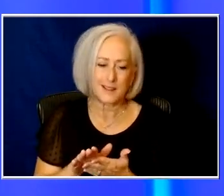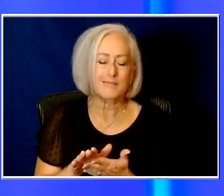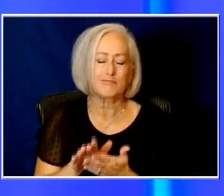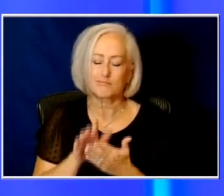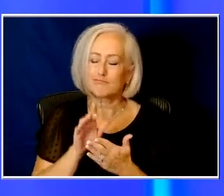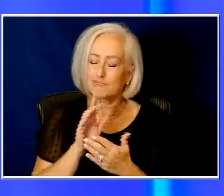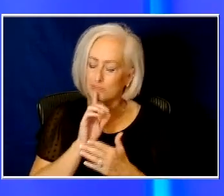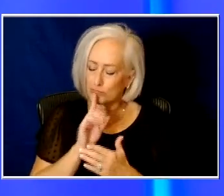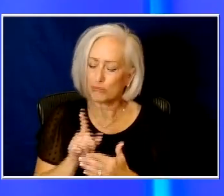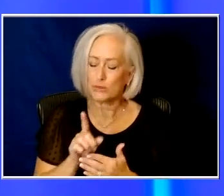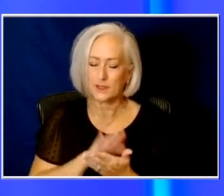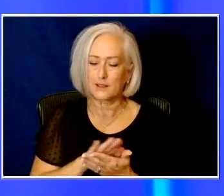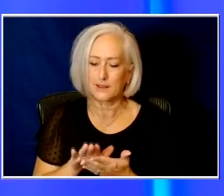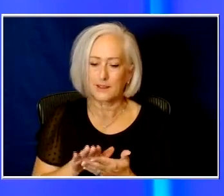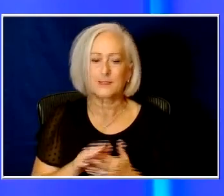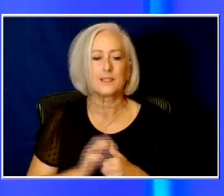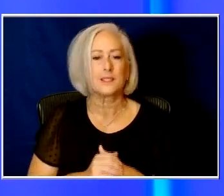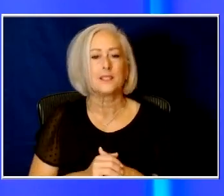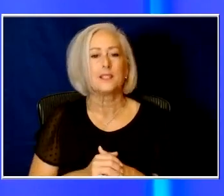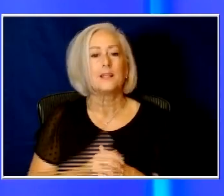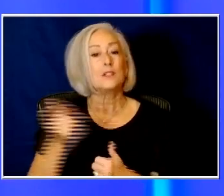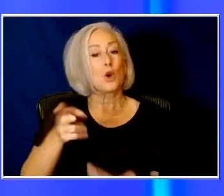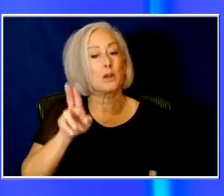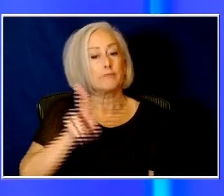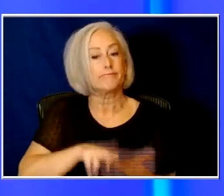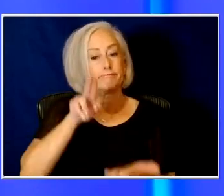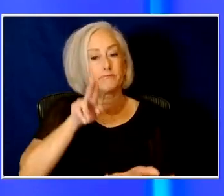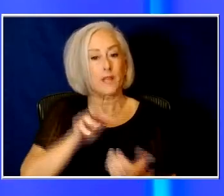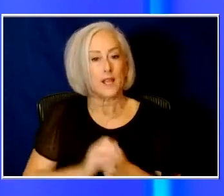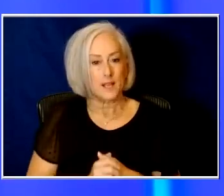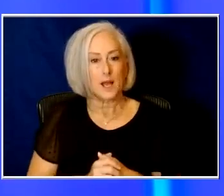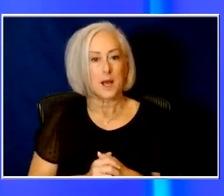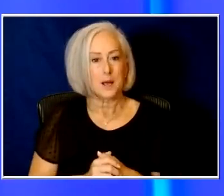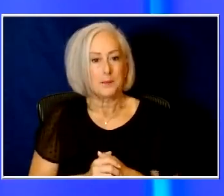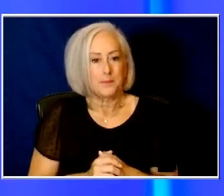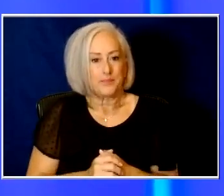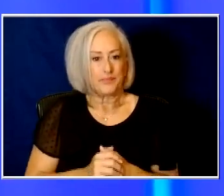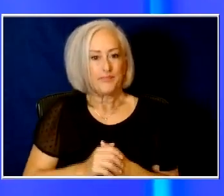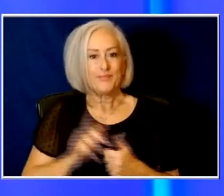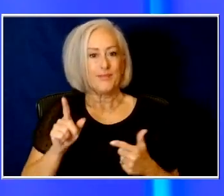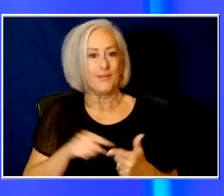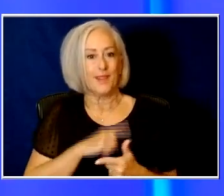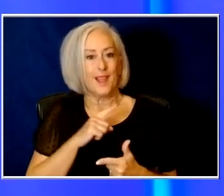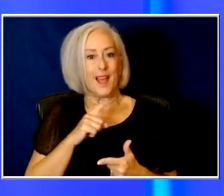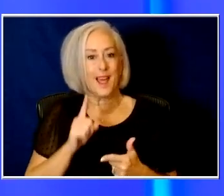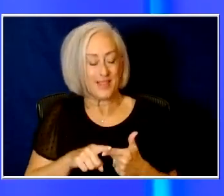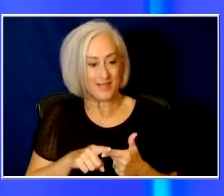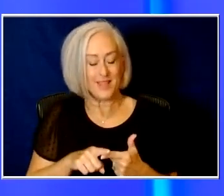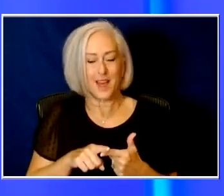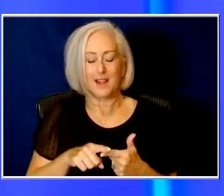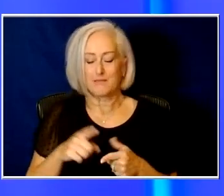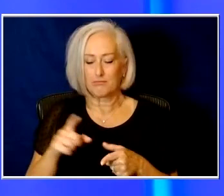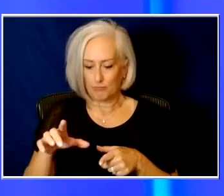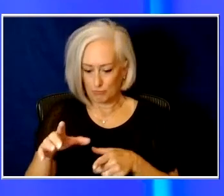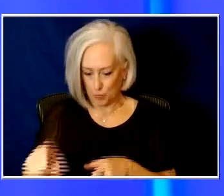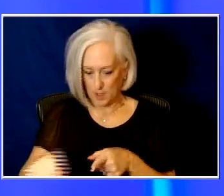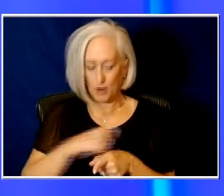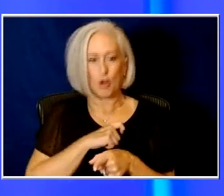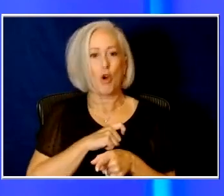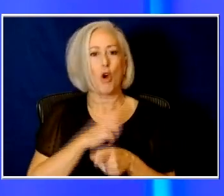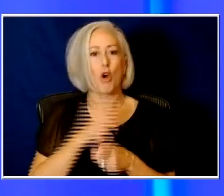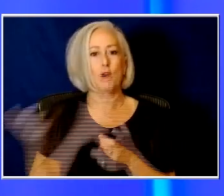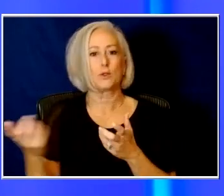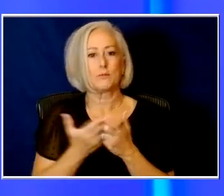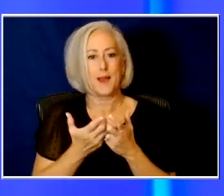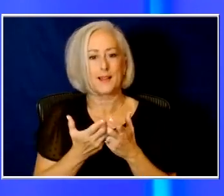he signed up, and he said within a couple of years, actually, of being on the registry, he got called that he matched. And the very interesting